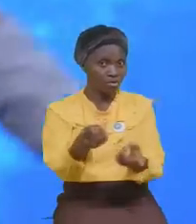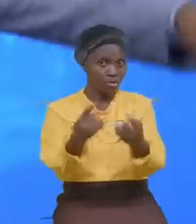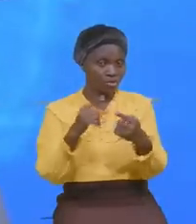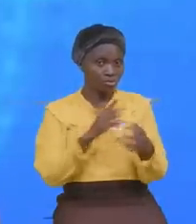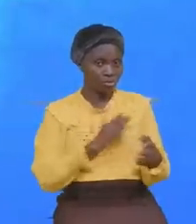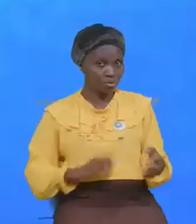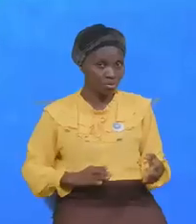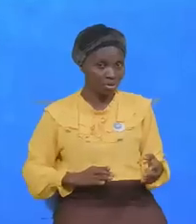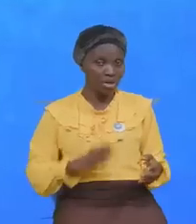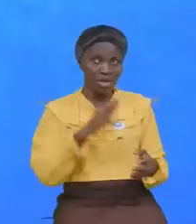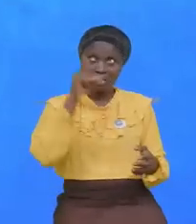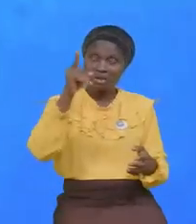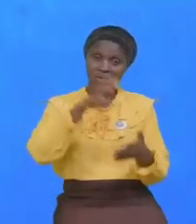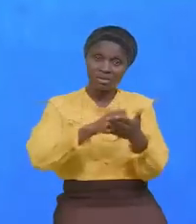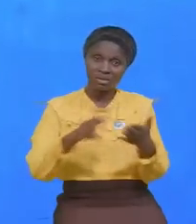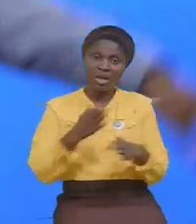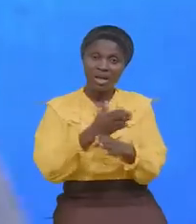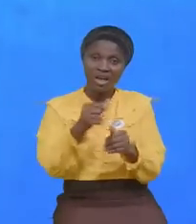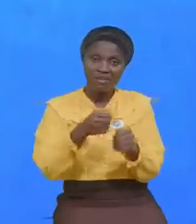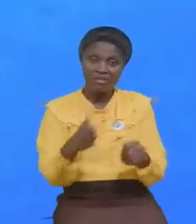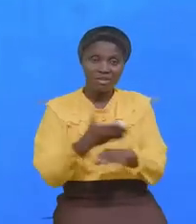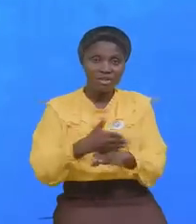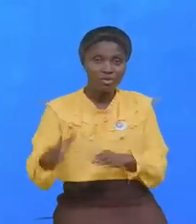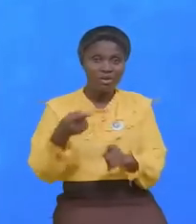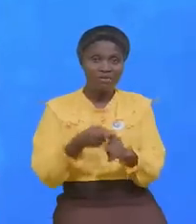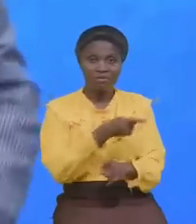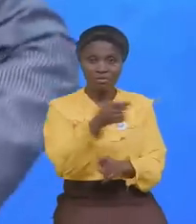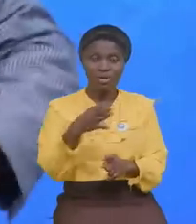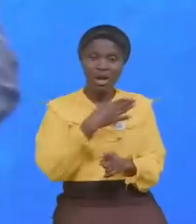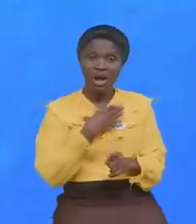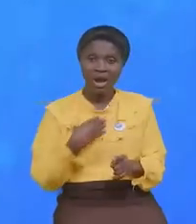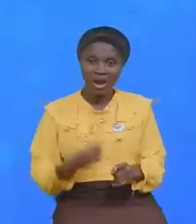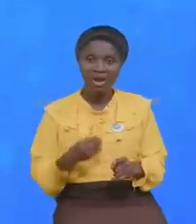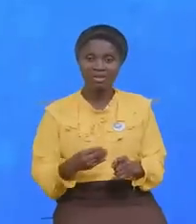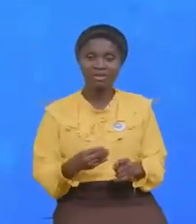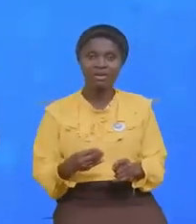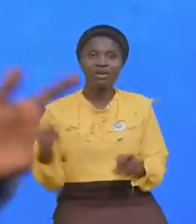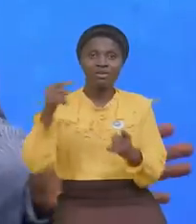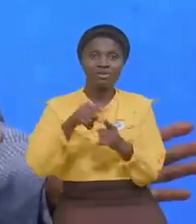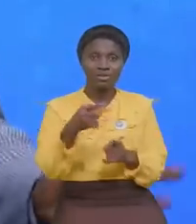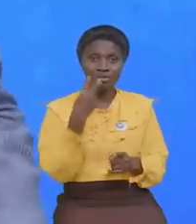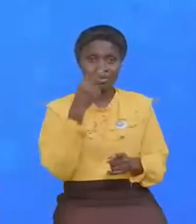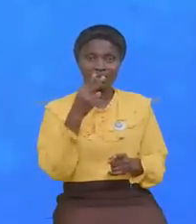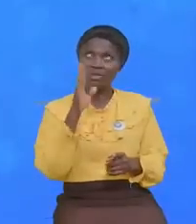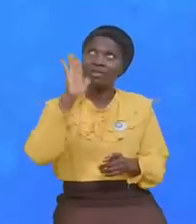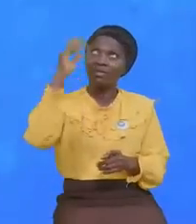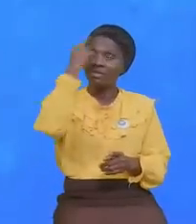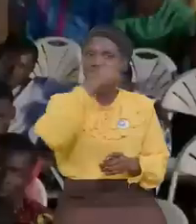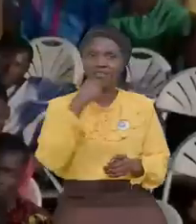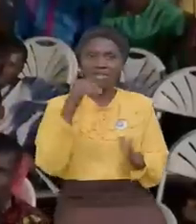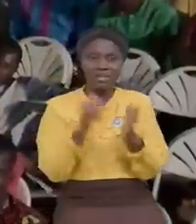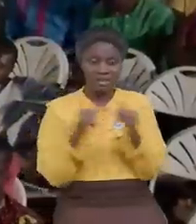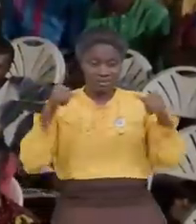takes everything away from you until you see his face. That condemnation will never come back